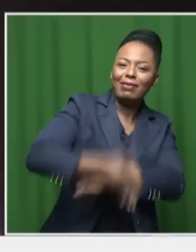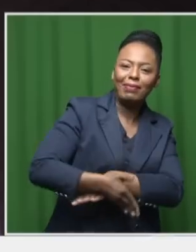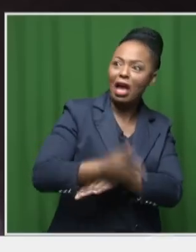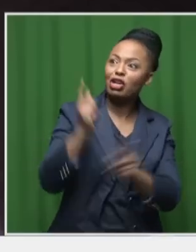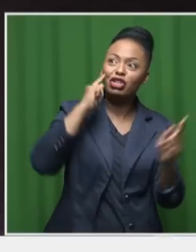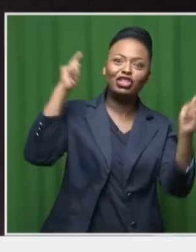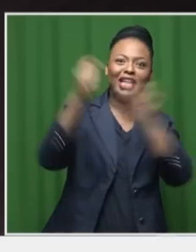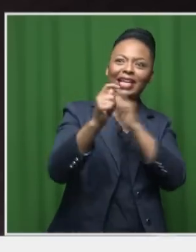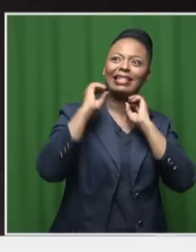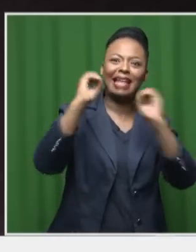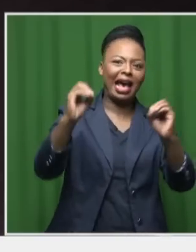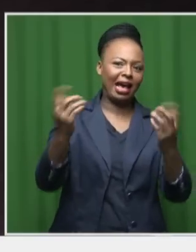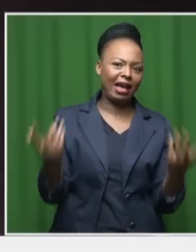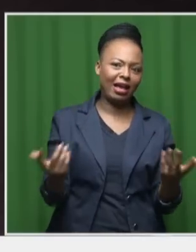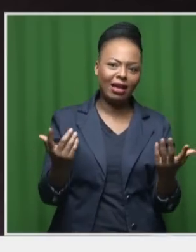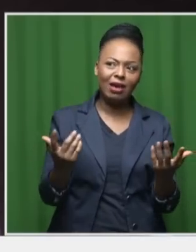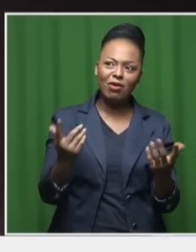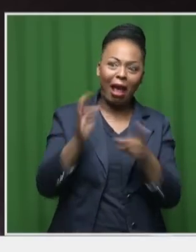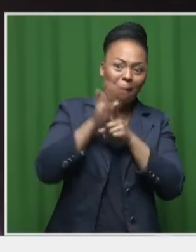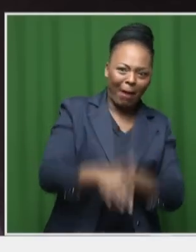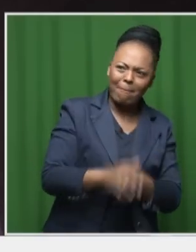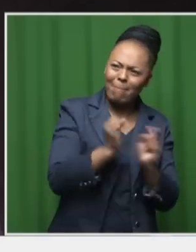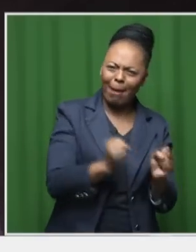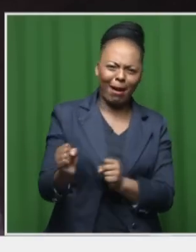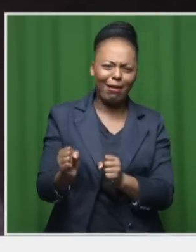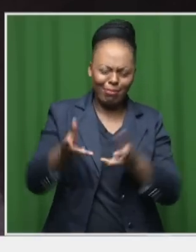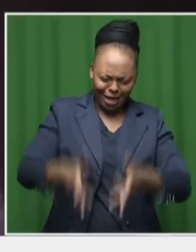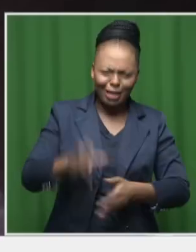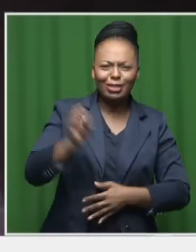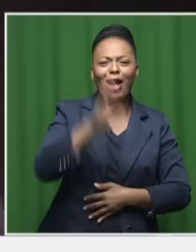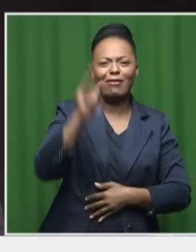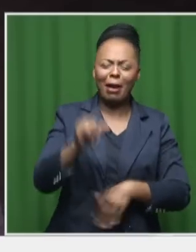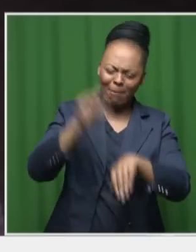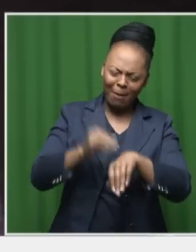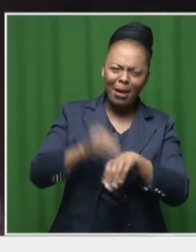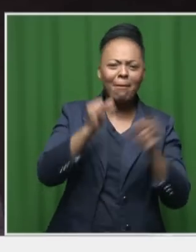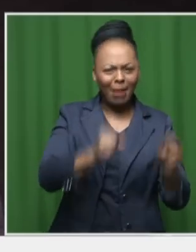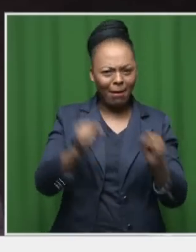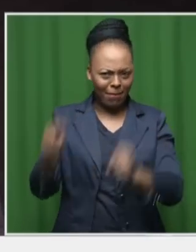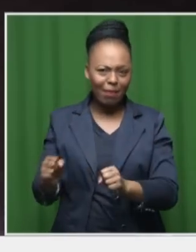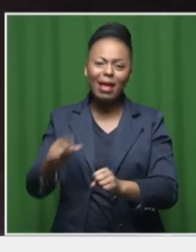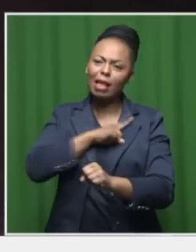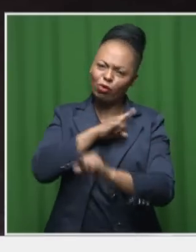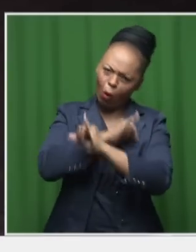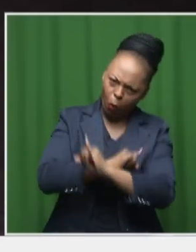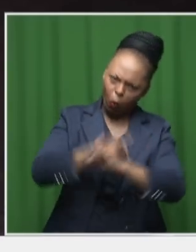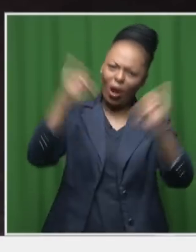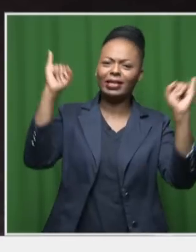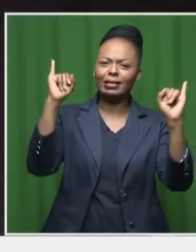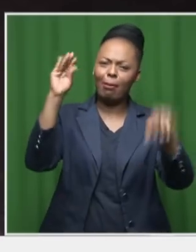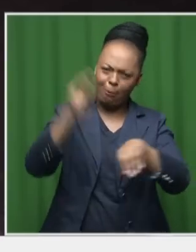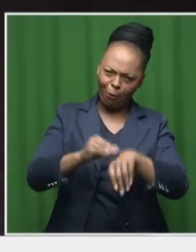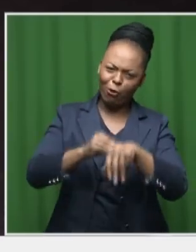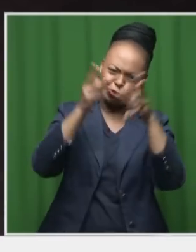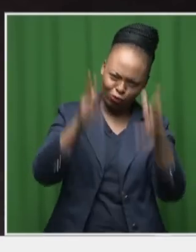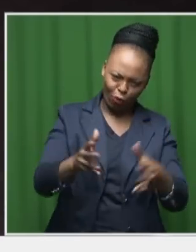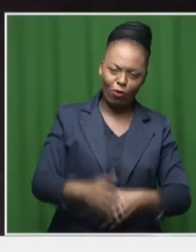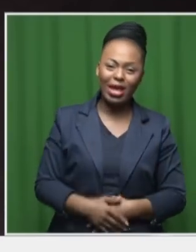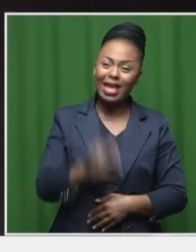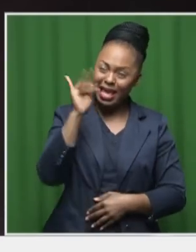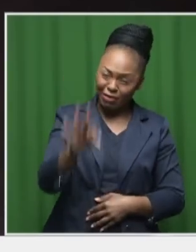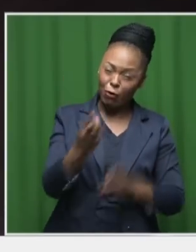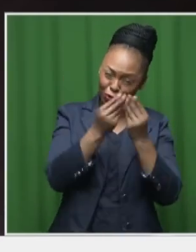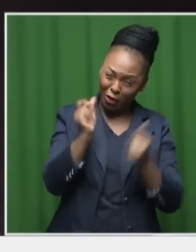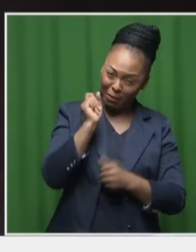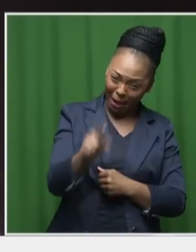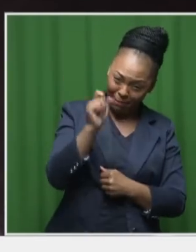of exploitation in South Africa. And this is the problem that deepens the crisis. And until we crack that,